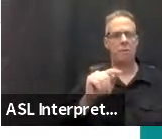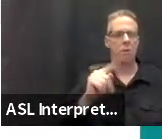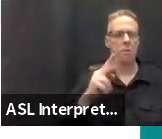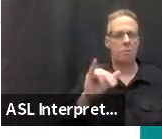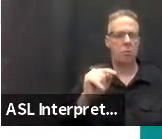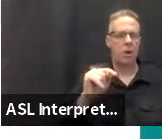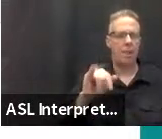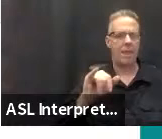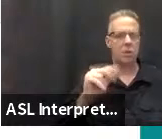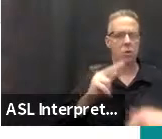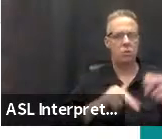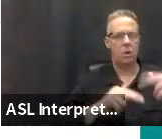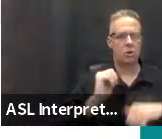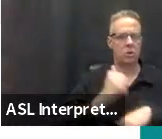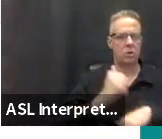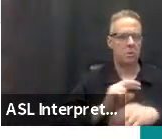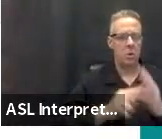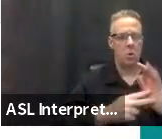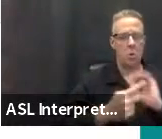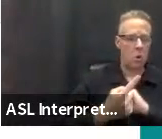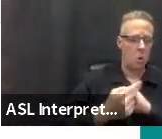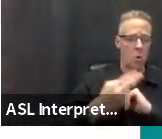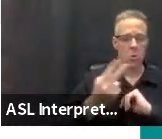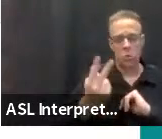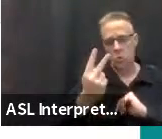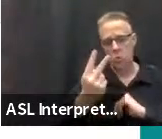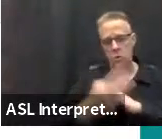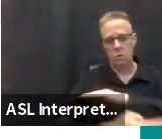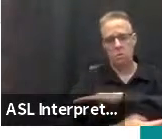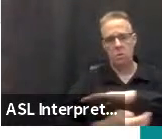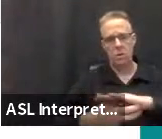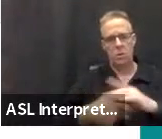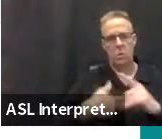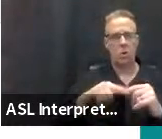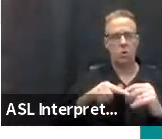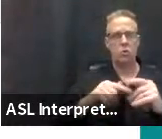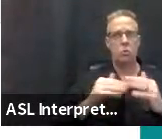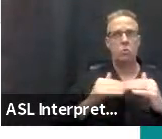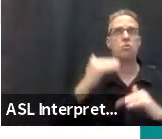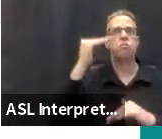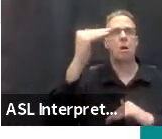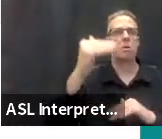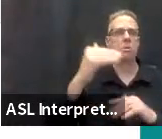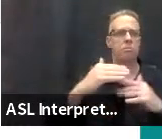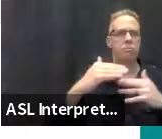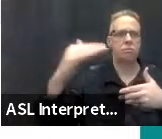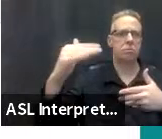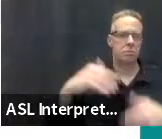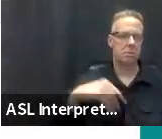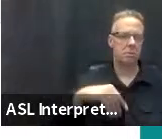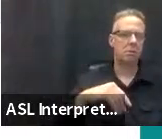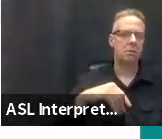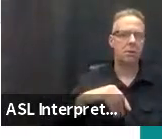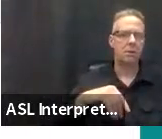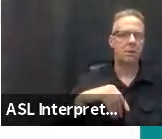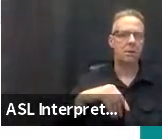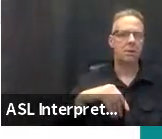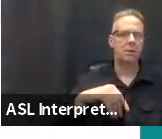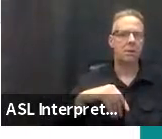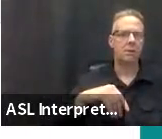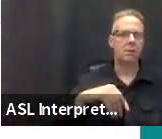structure, whether it's 2 bridges or 1 bridge, as much as possible. That has a lot